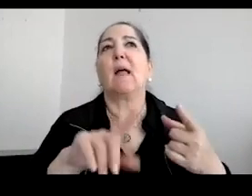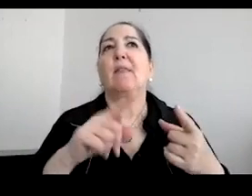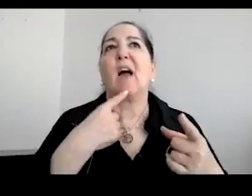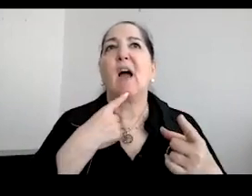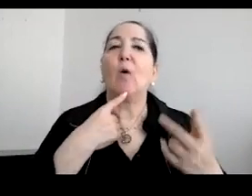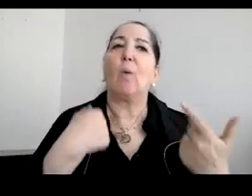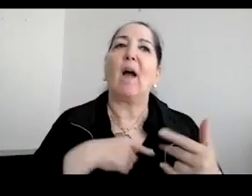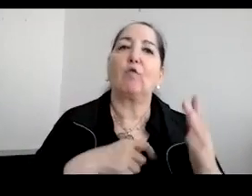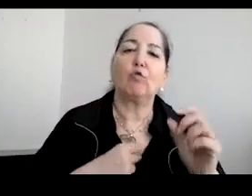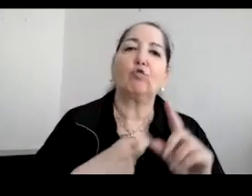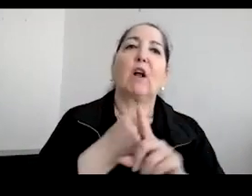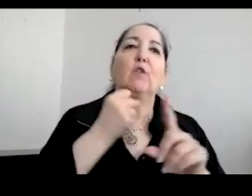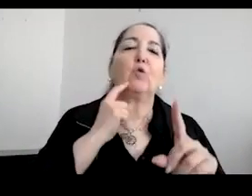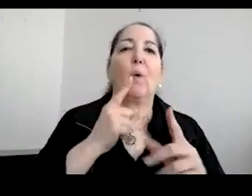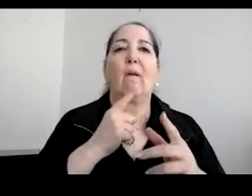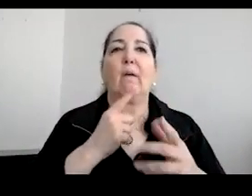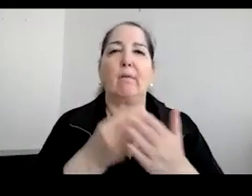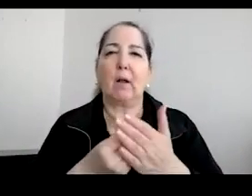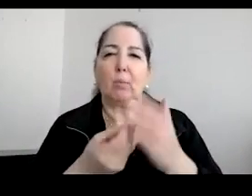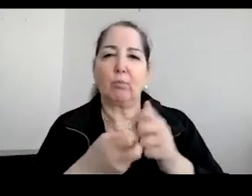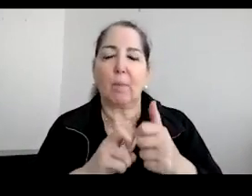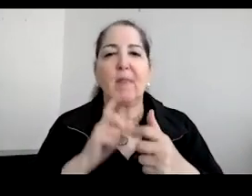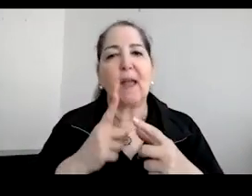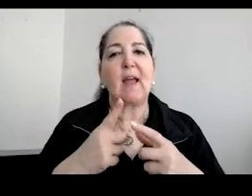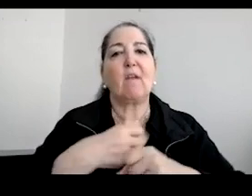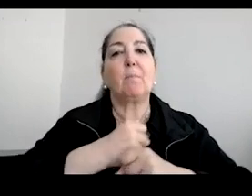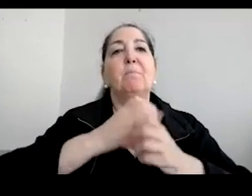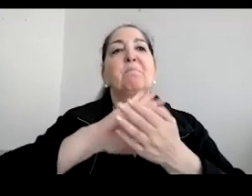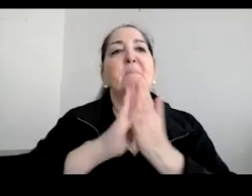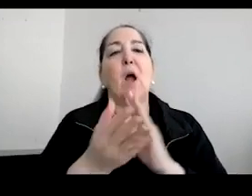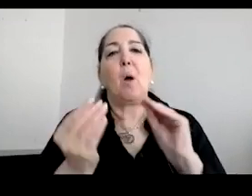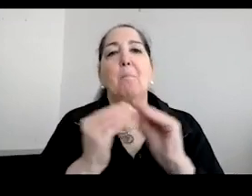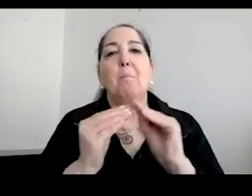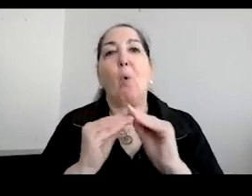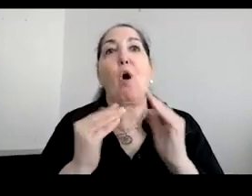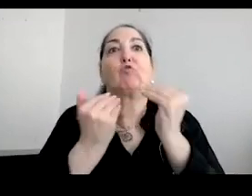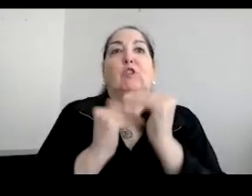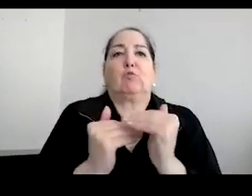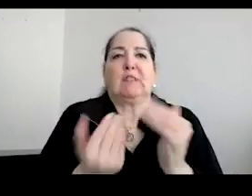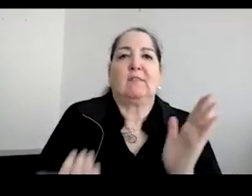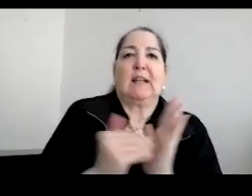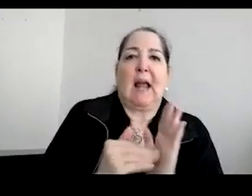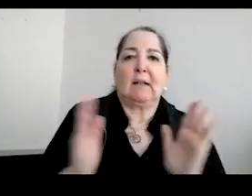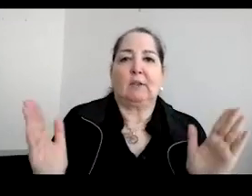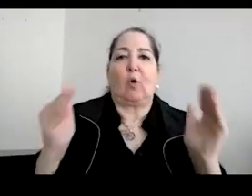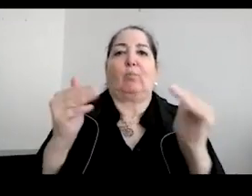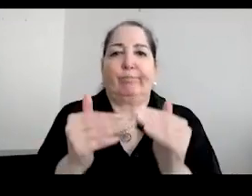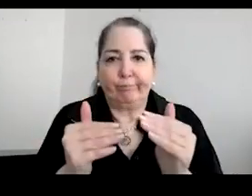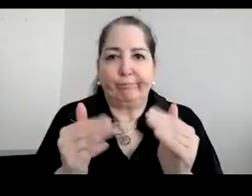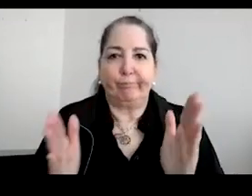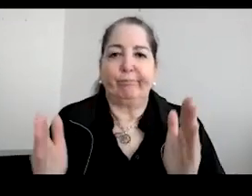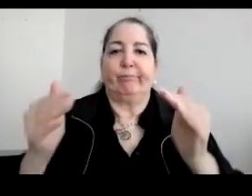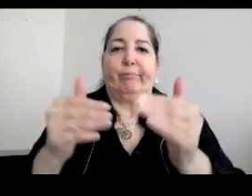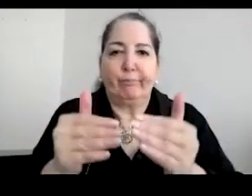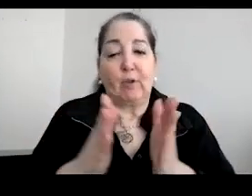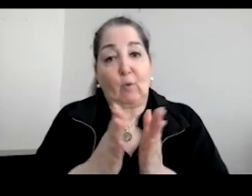fiscal problems. They've kind of made those benefits more restrictive. So the reason today why you continue to see those